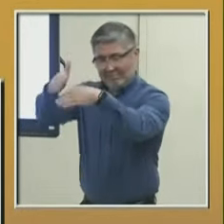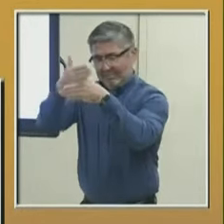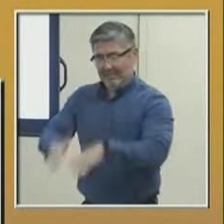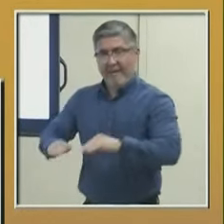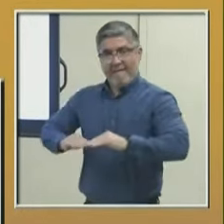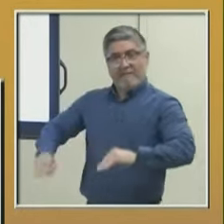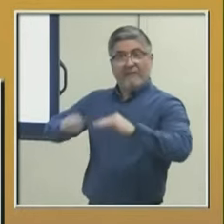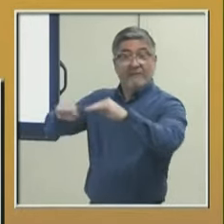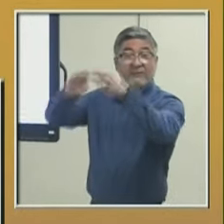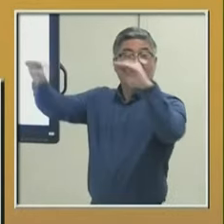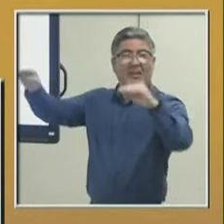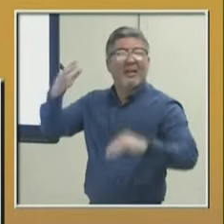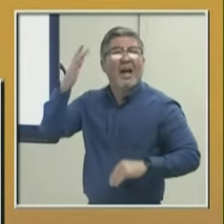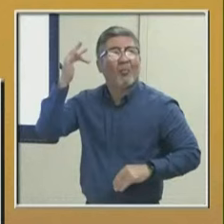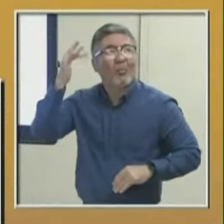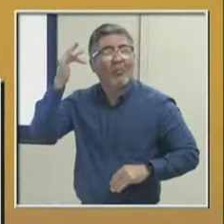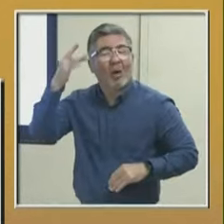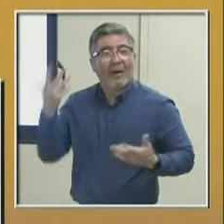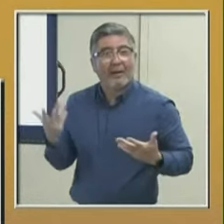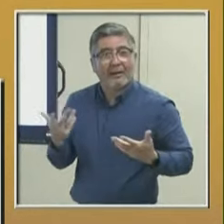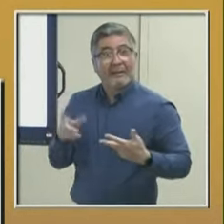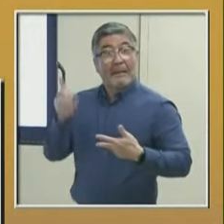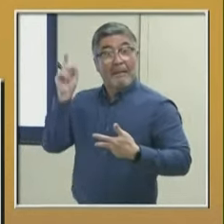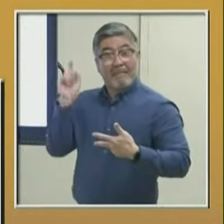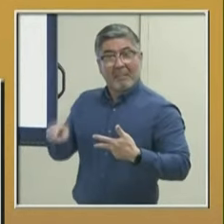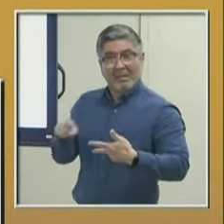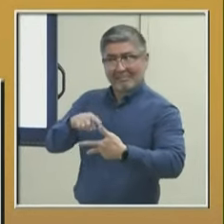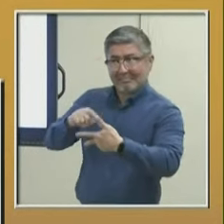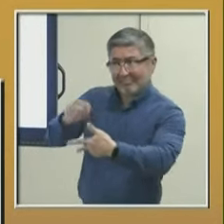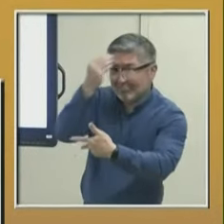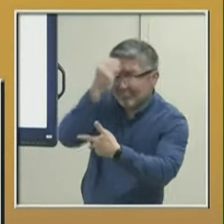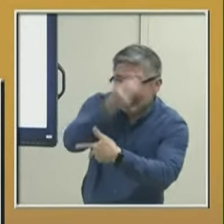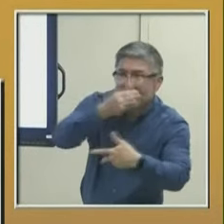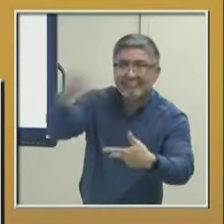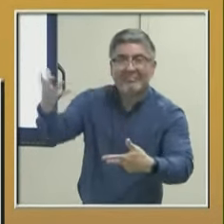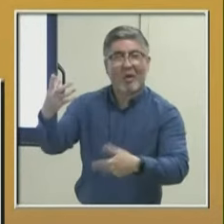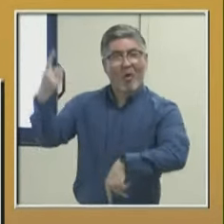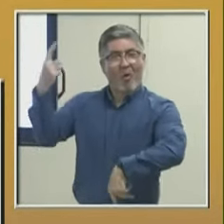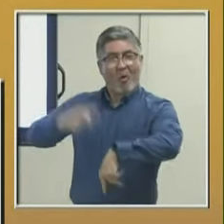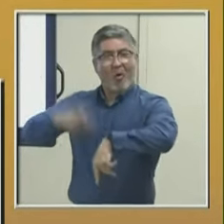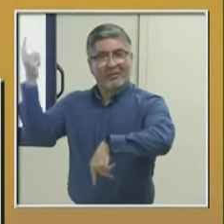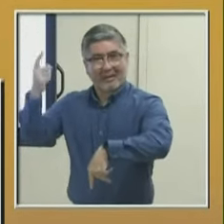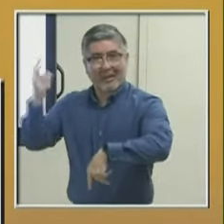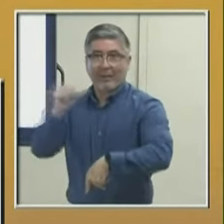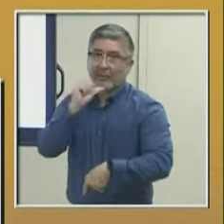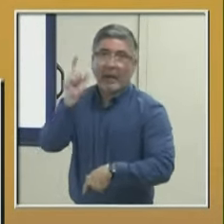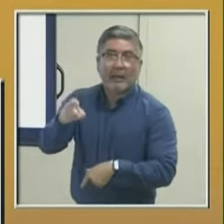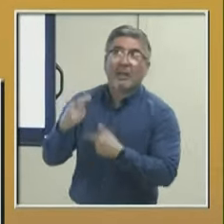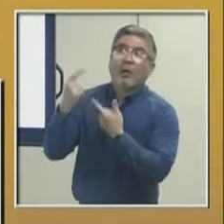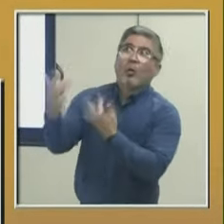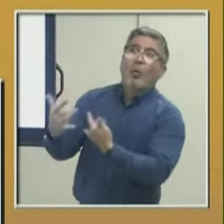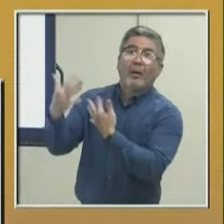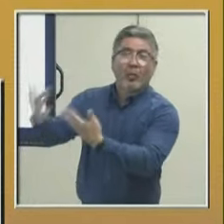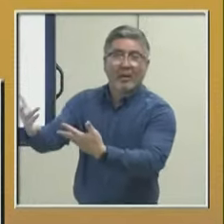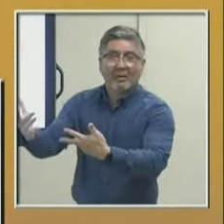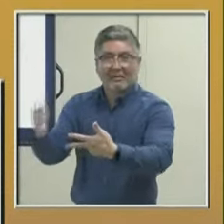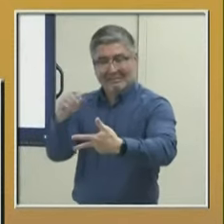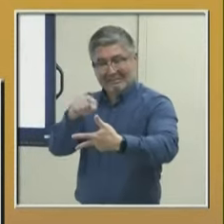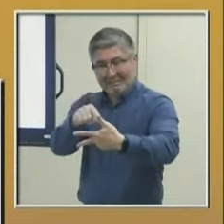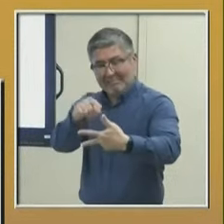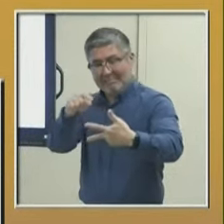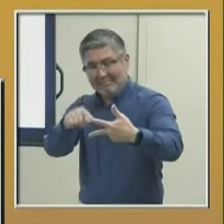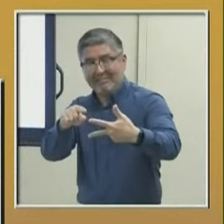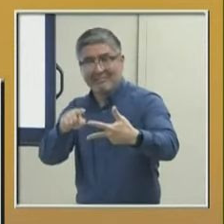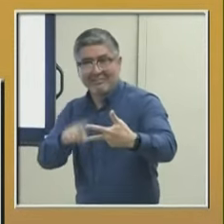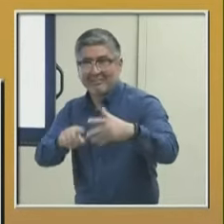importance of that is to get information to the people of Hawaii in a timely manner and to be transparent about all of the facts and